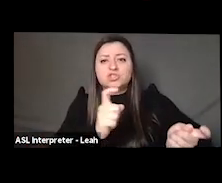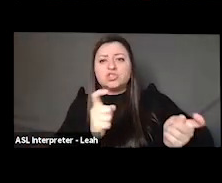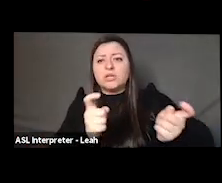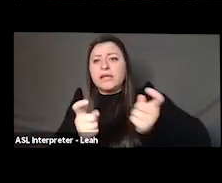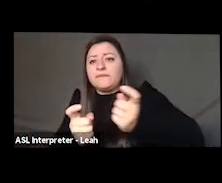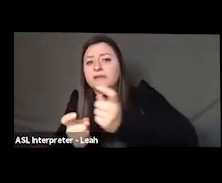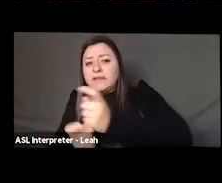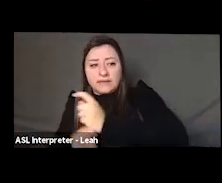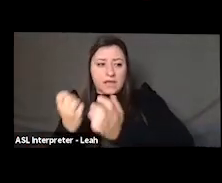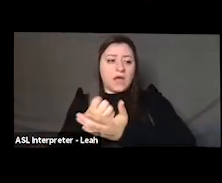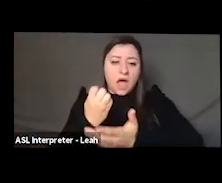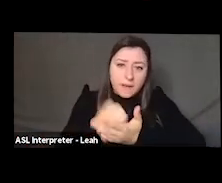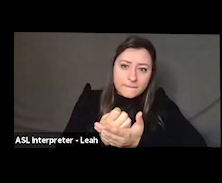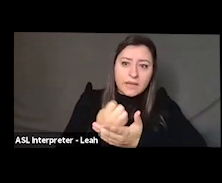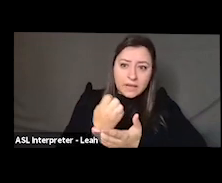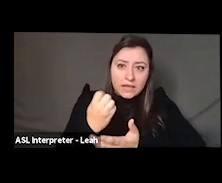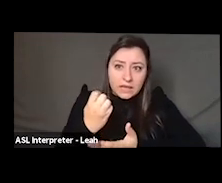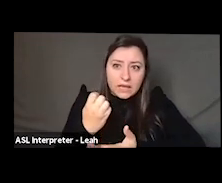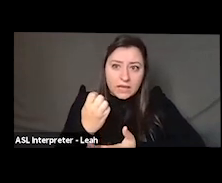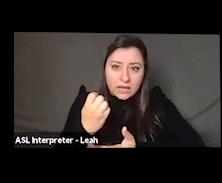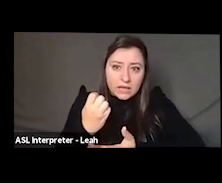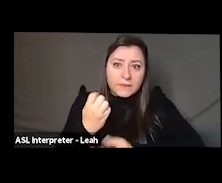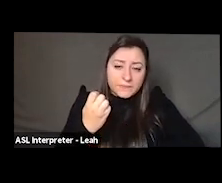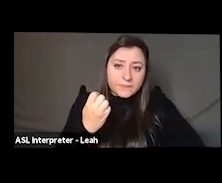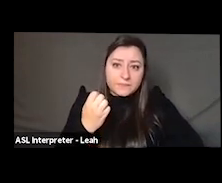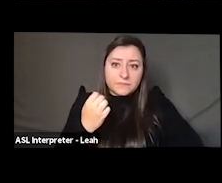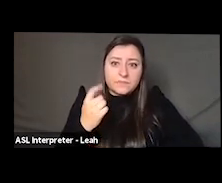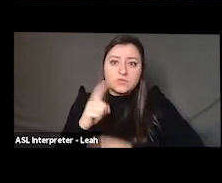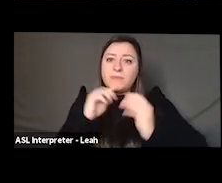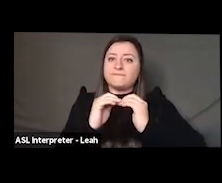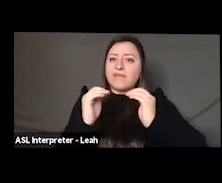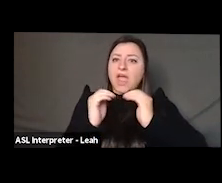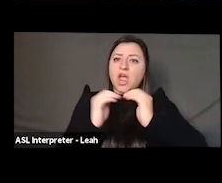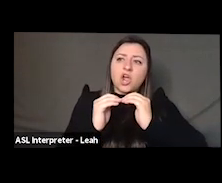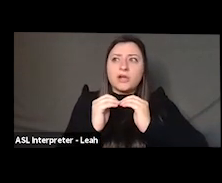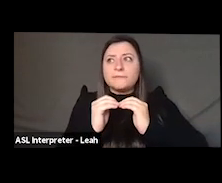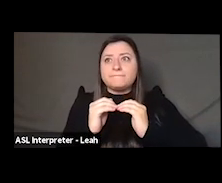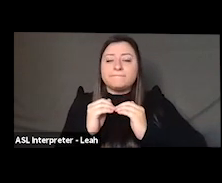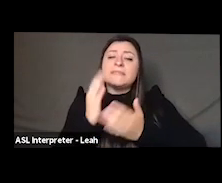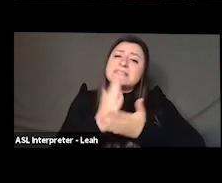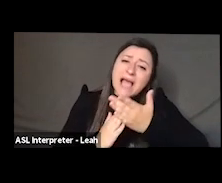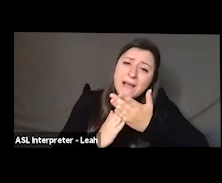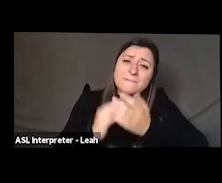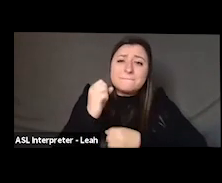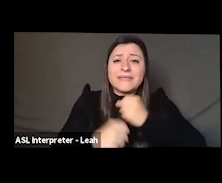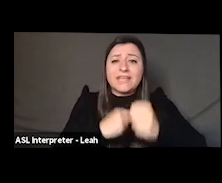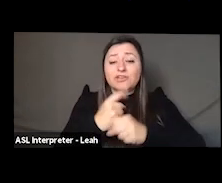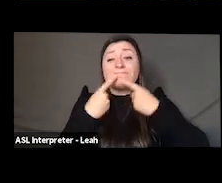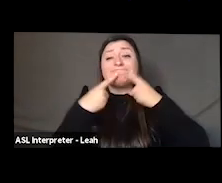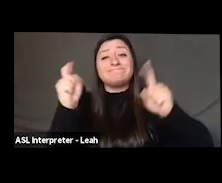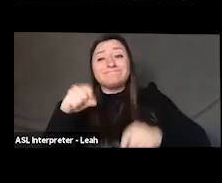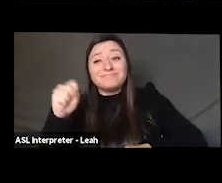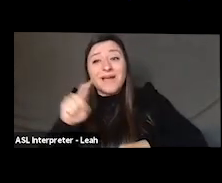economy towards silk, to be fair, there was some years of prosperity, but